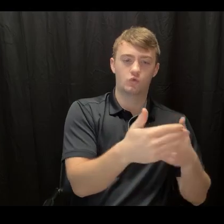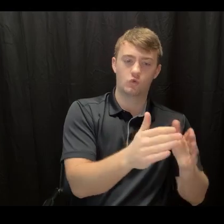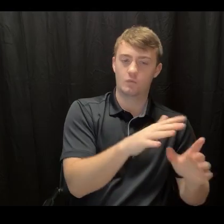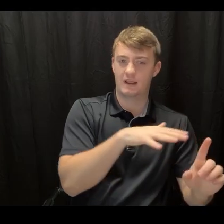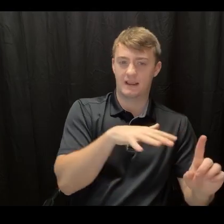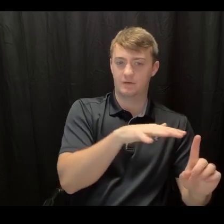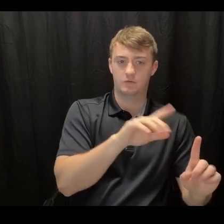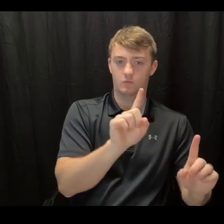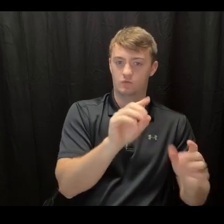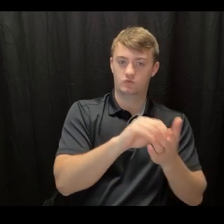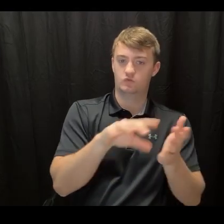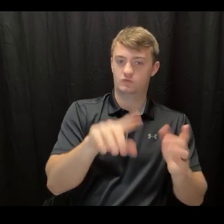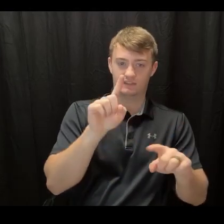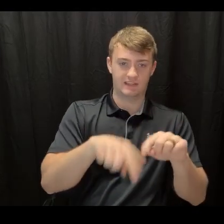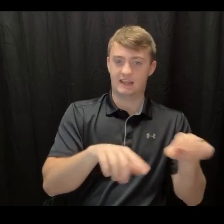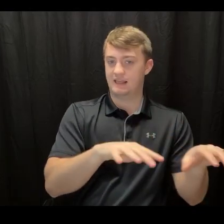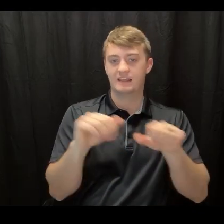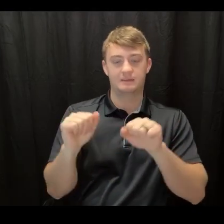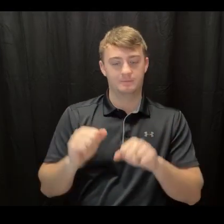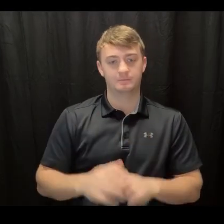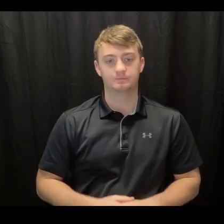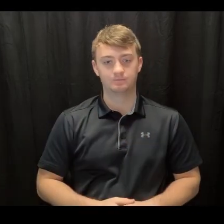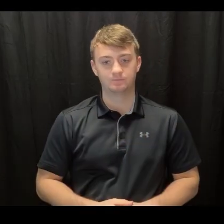where the student cannot leave.